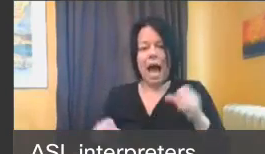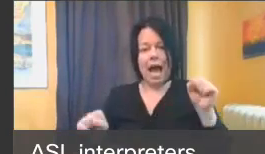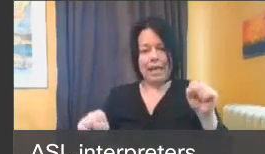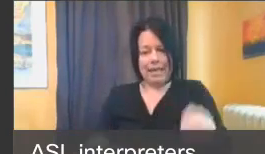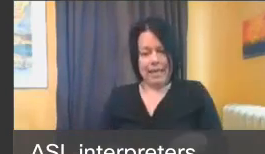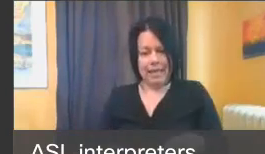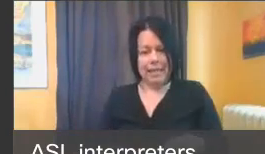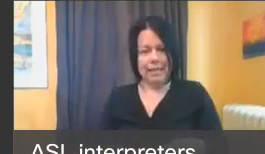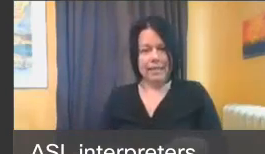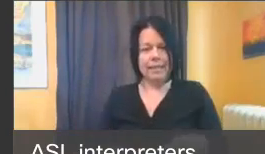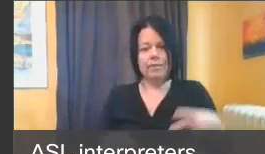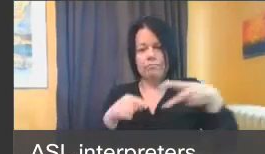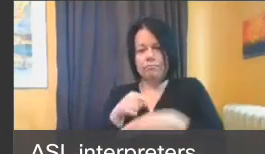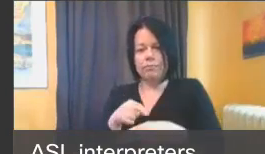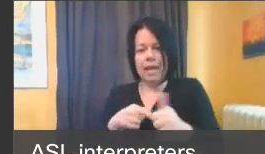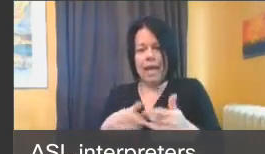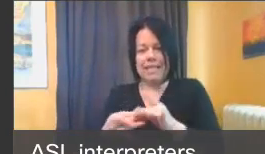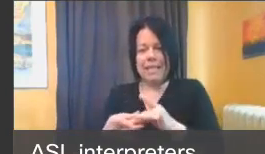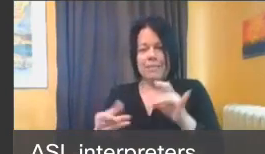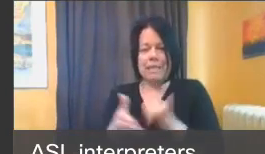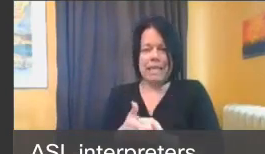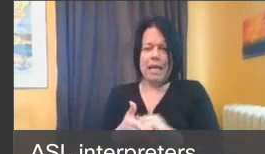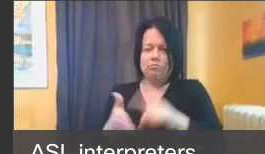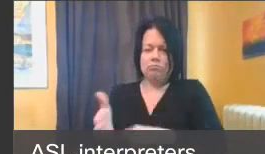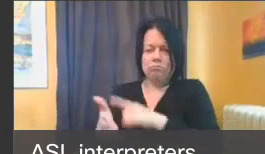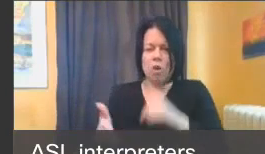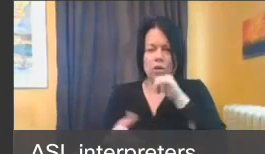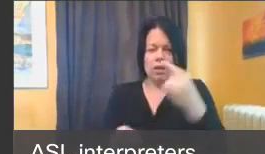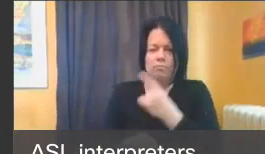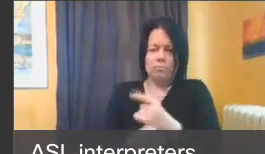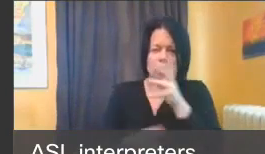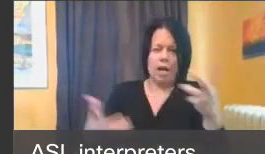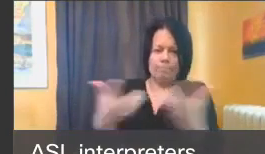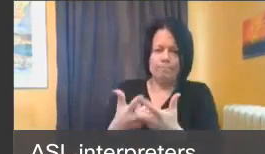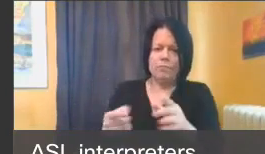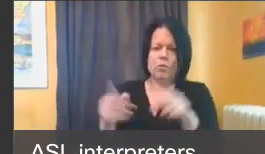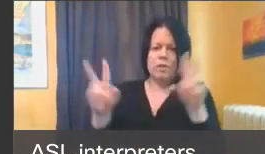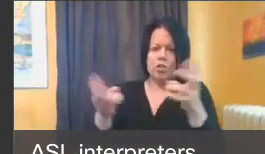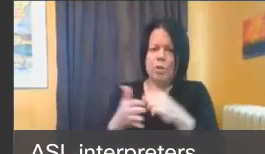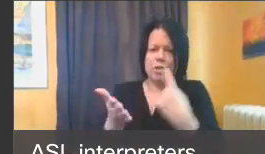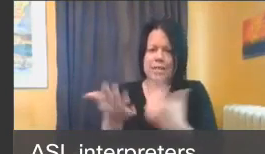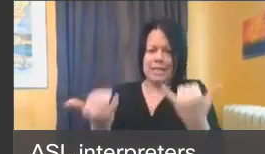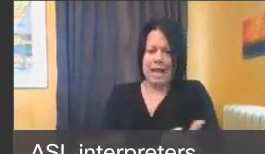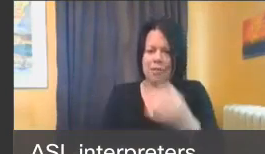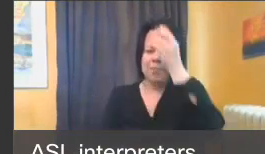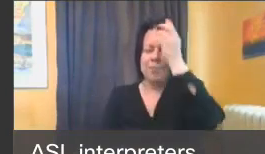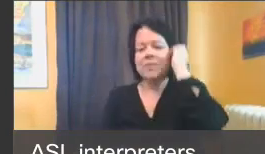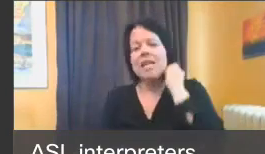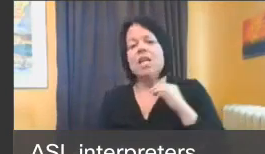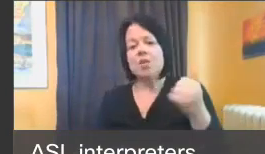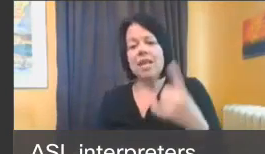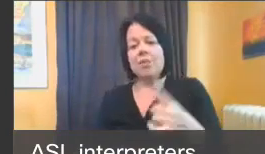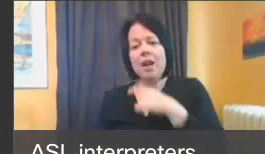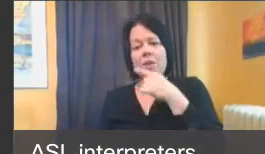to cut short any statements that might defame, degrade, or not pertain to the issue at hand. I will now invite members of the public to share a